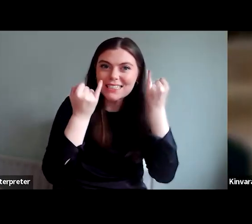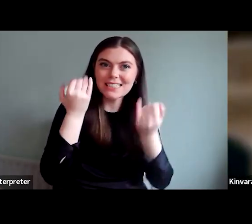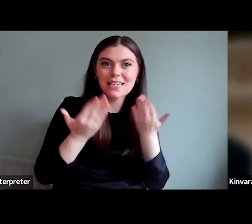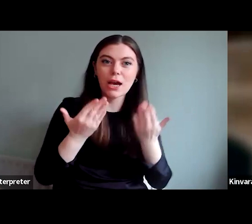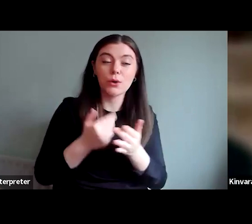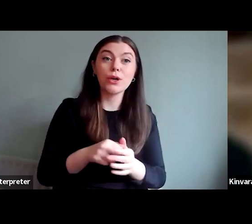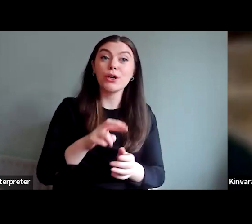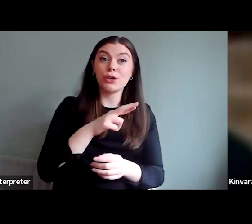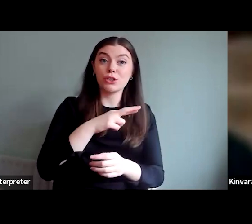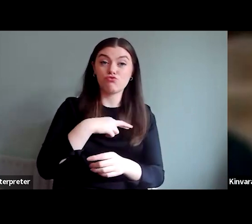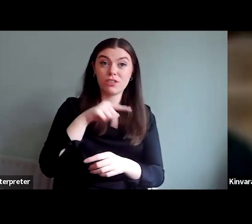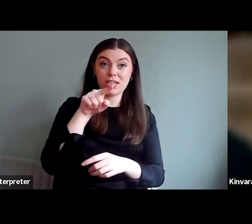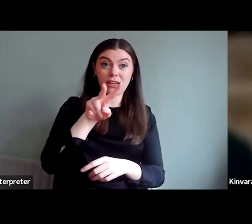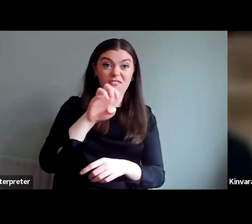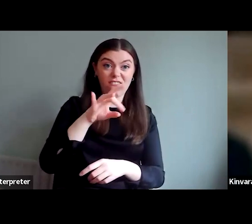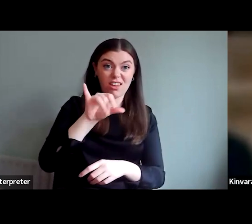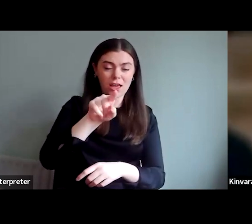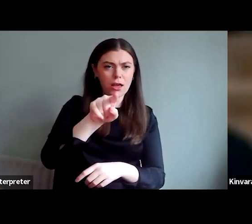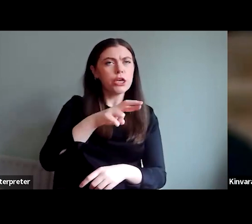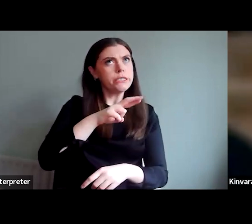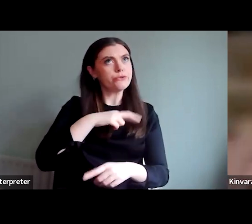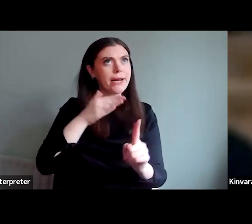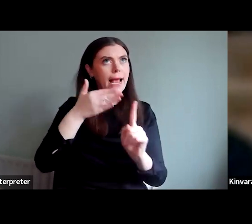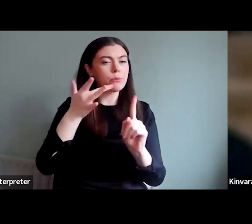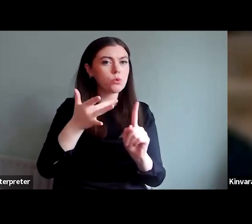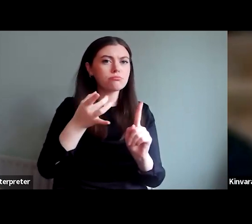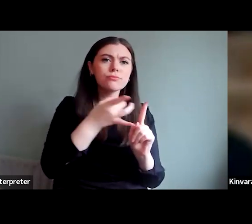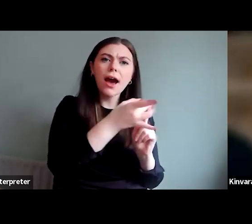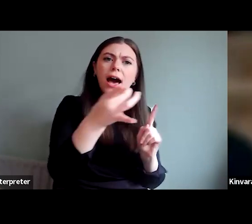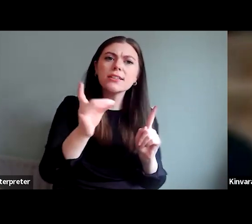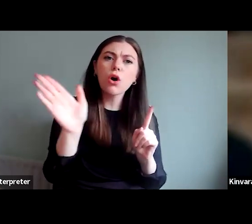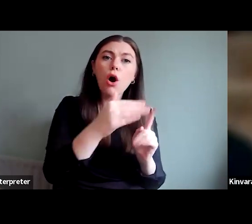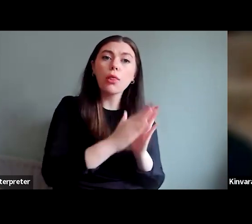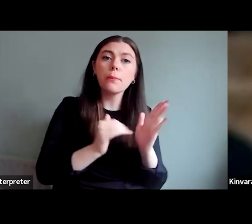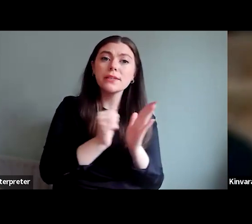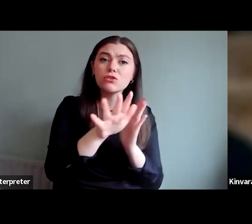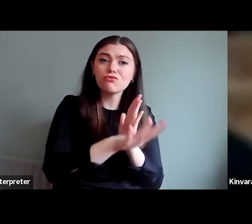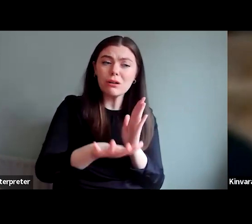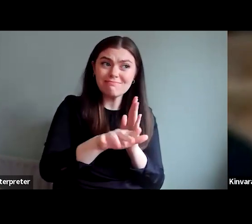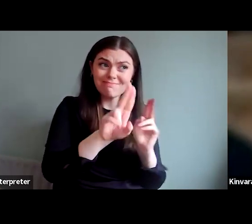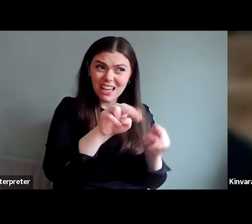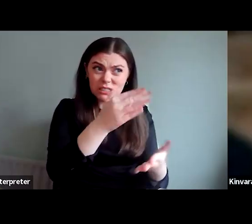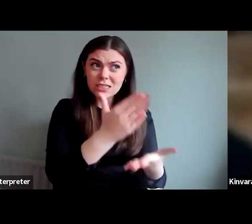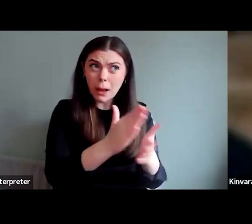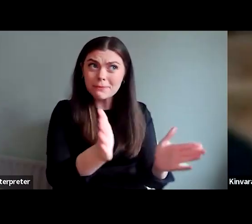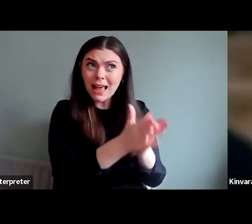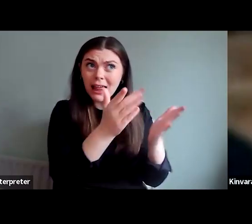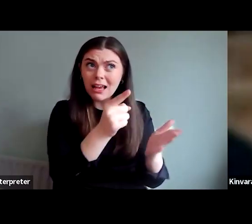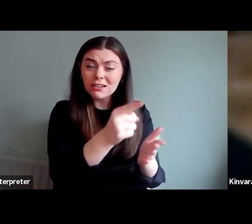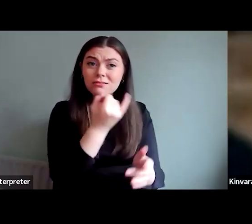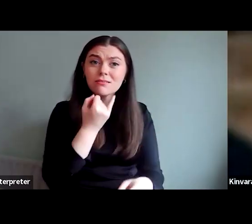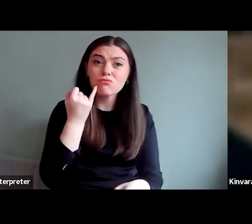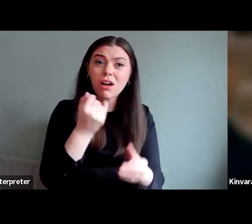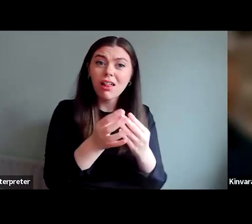basically it was about asking all the businesses in the community to stop selling the goods, and that if they all agreed, then we'd put out a